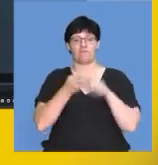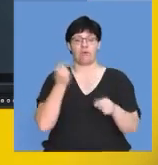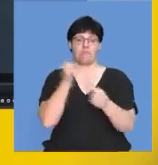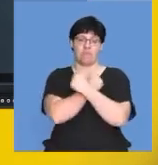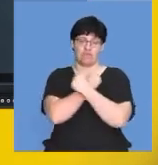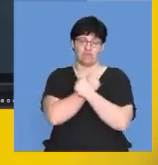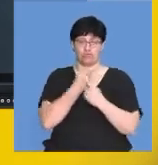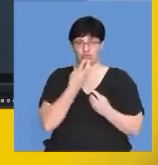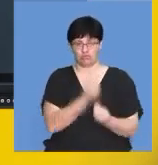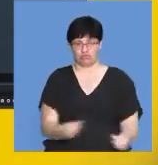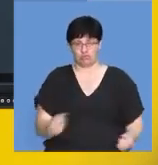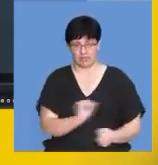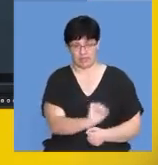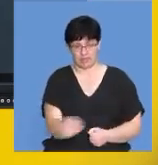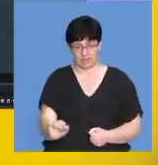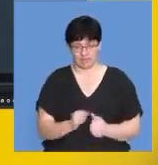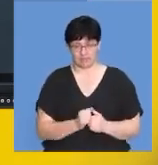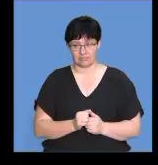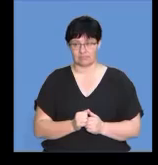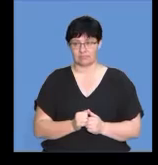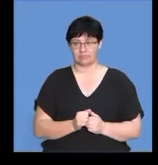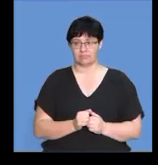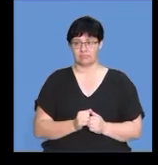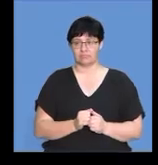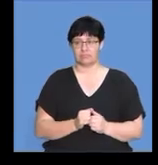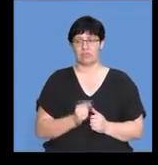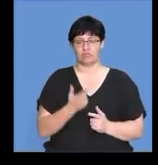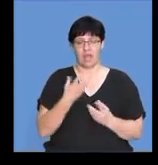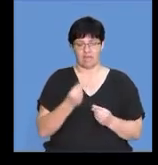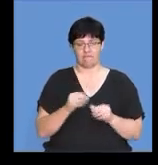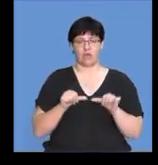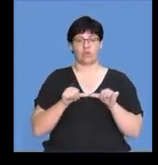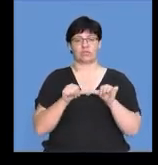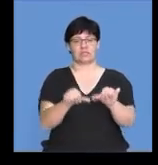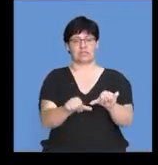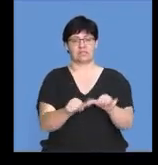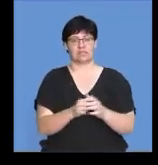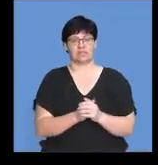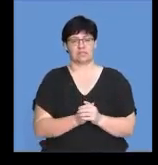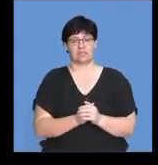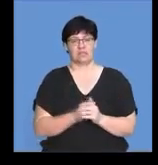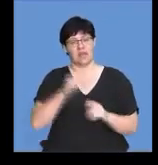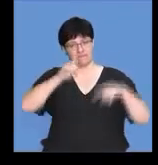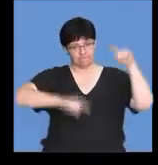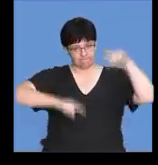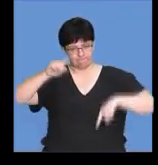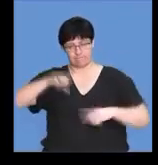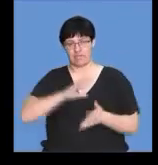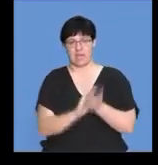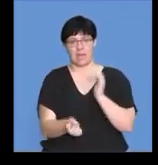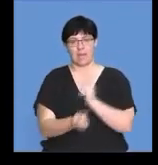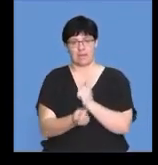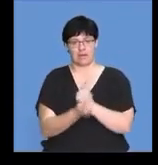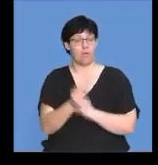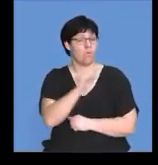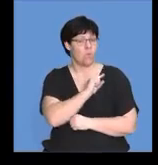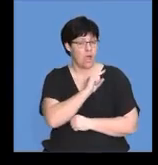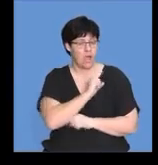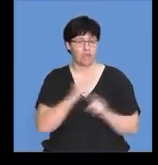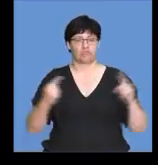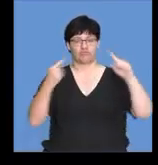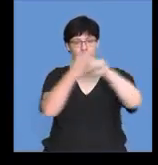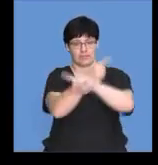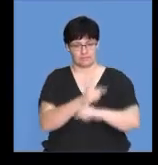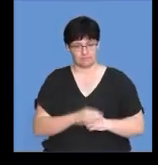to offspring. And so we know that there's a constant variation that occurs because of crossing